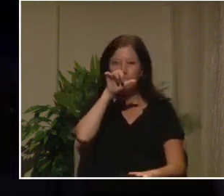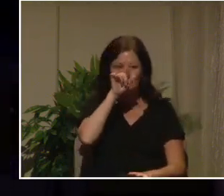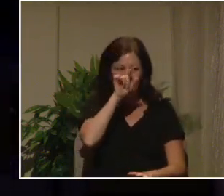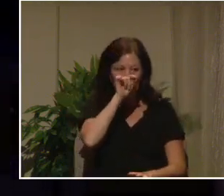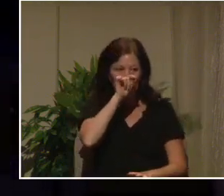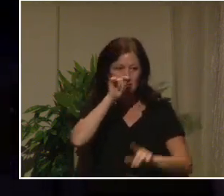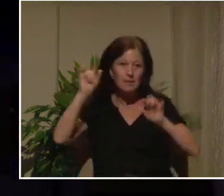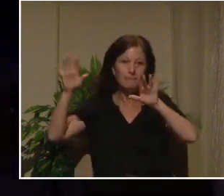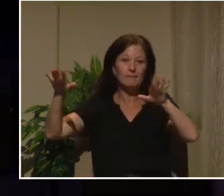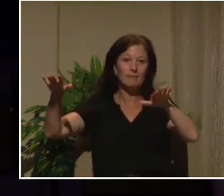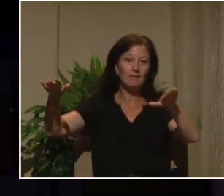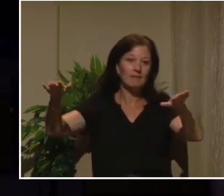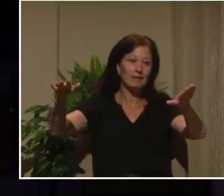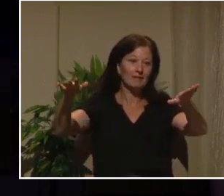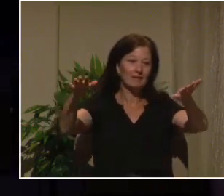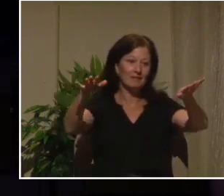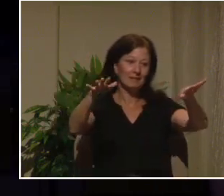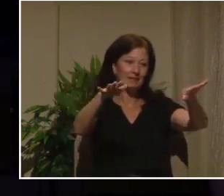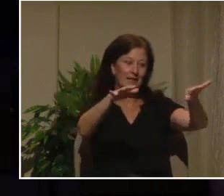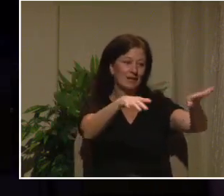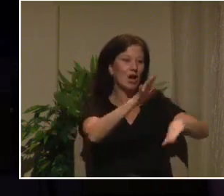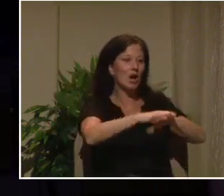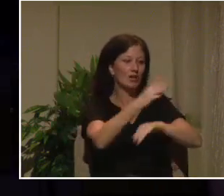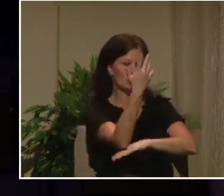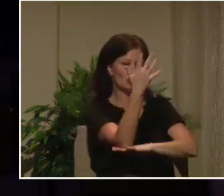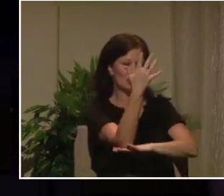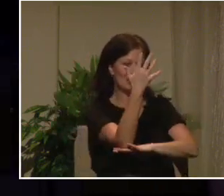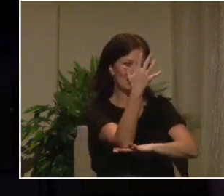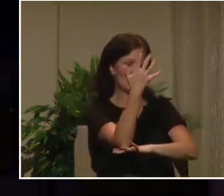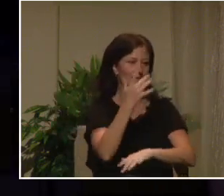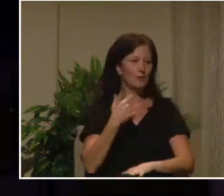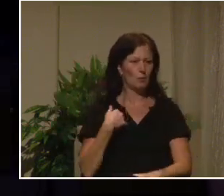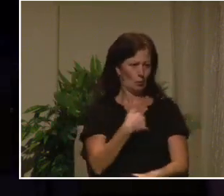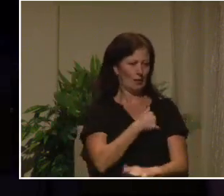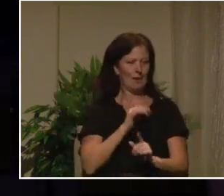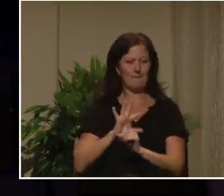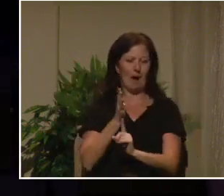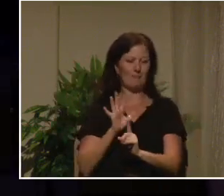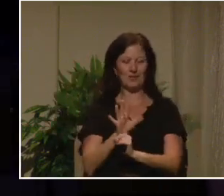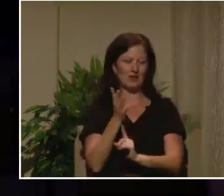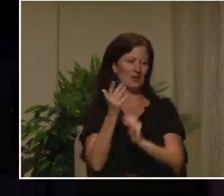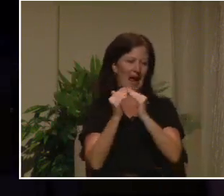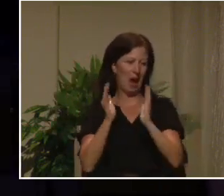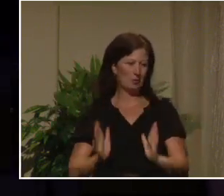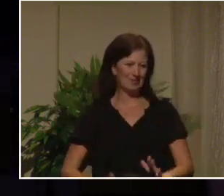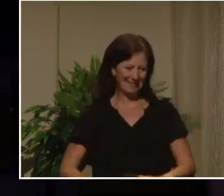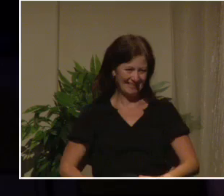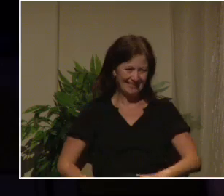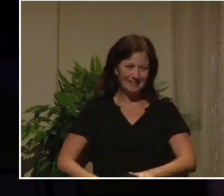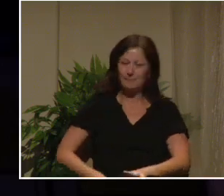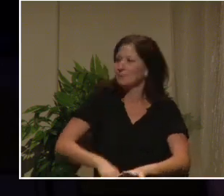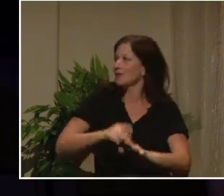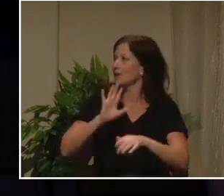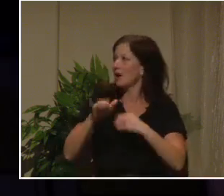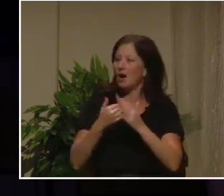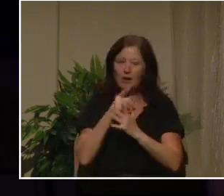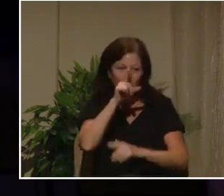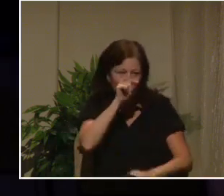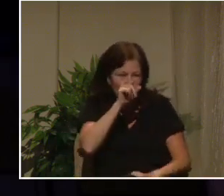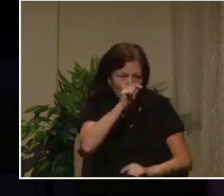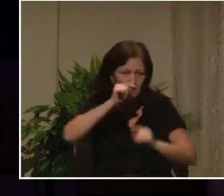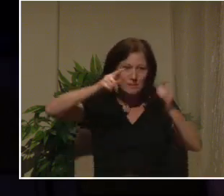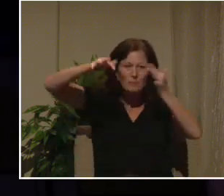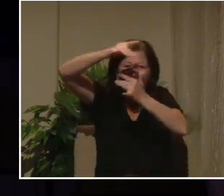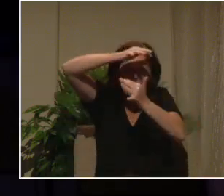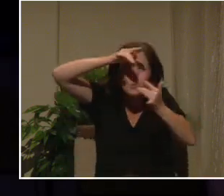the trees and the bird feeder. We're a very popular house in the neighborhood. Nobody else is doing this, I guess. And they all kind of hover, and they're on our deck, and they're